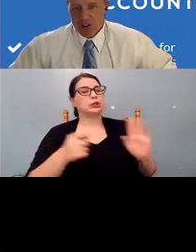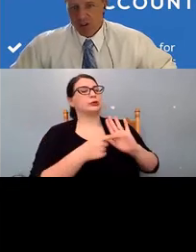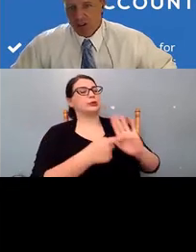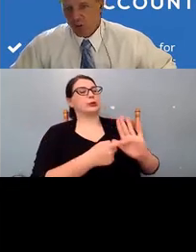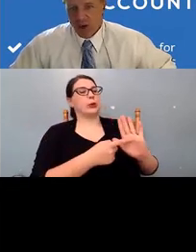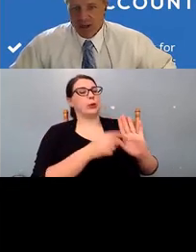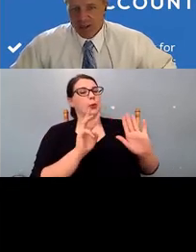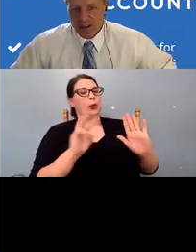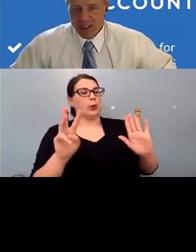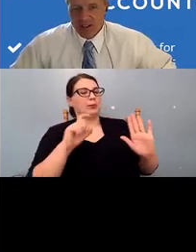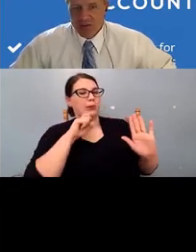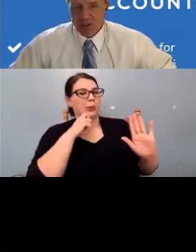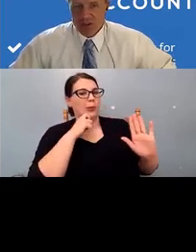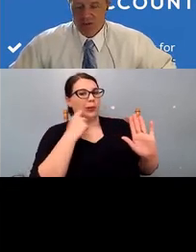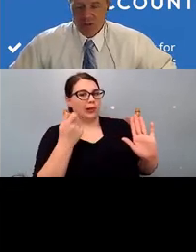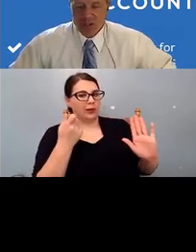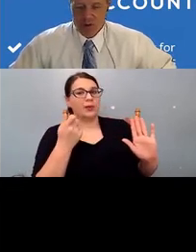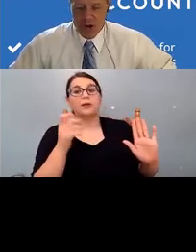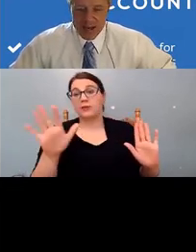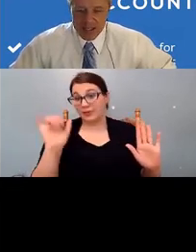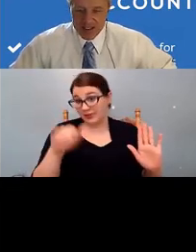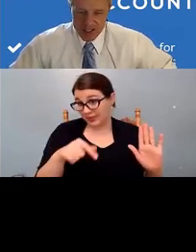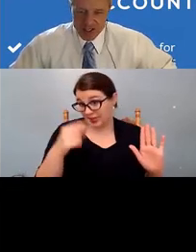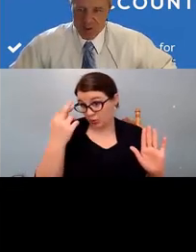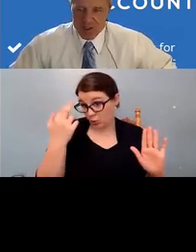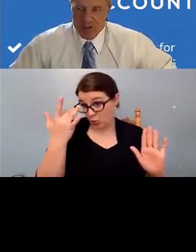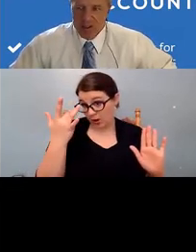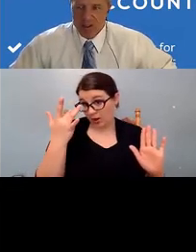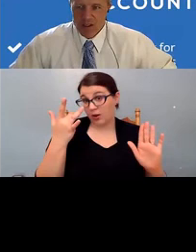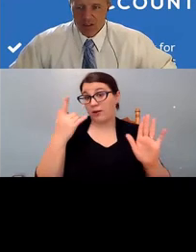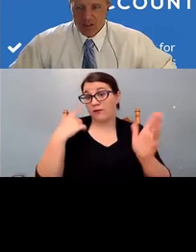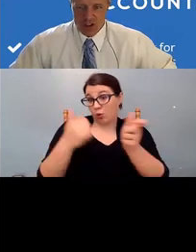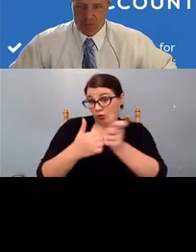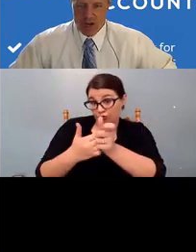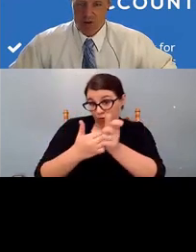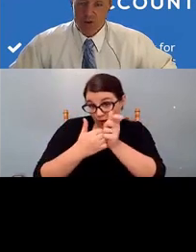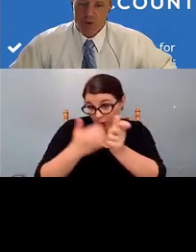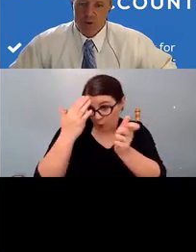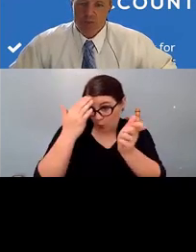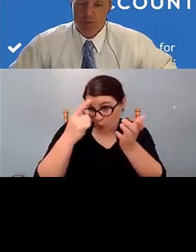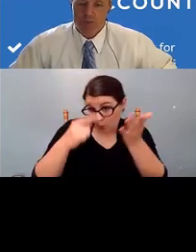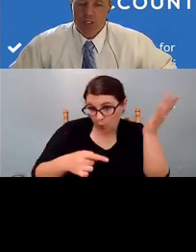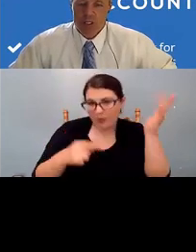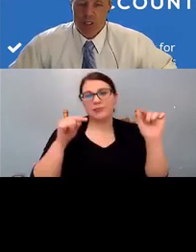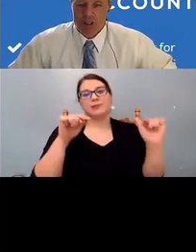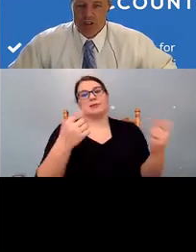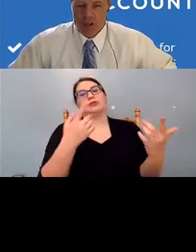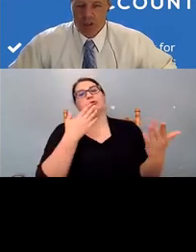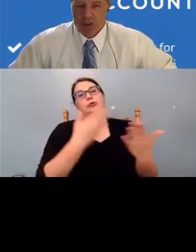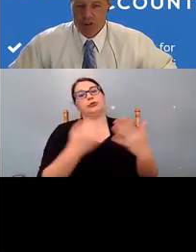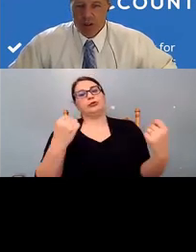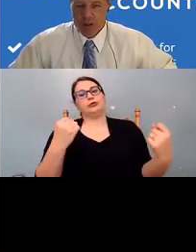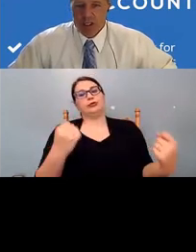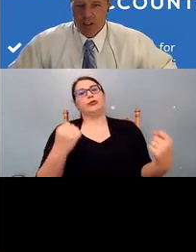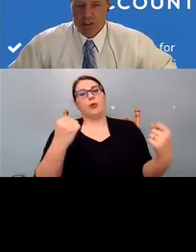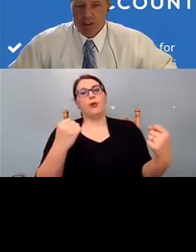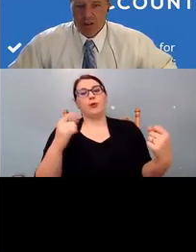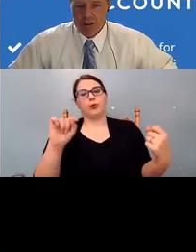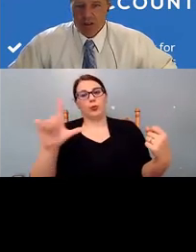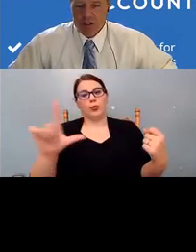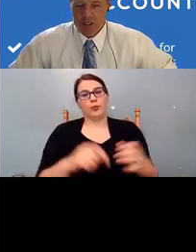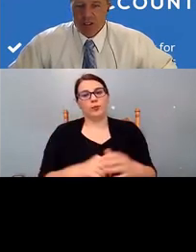go into, and why I think from a tracking standpoint, this is such a powerful tool. So here is what